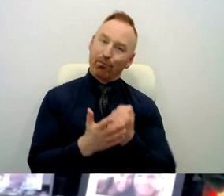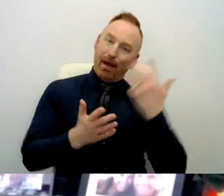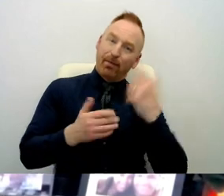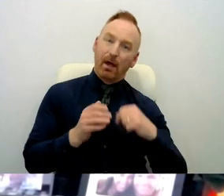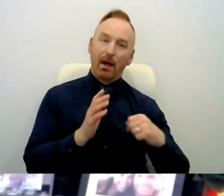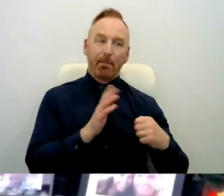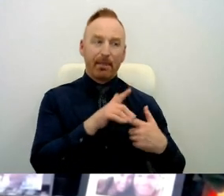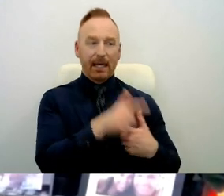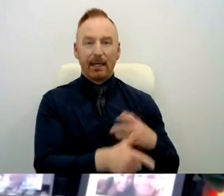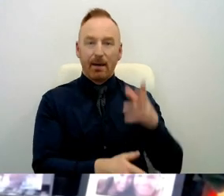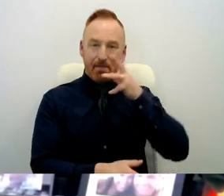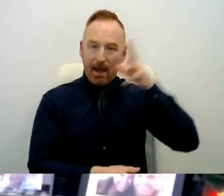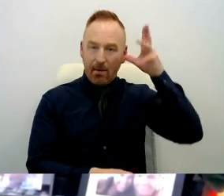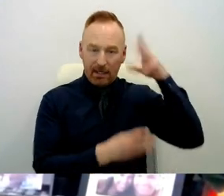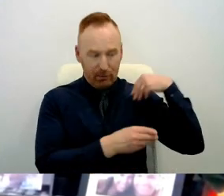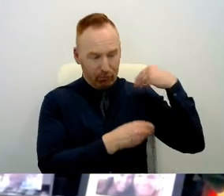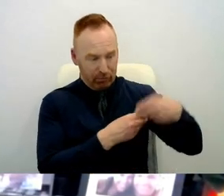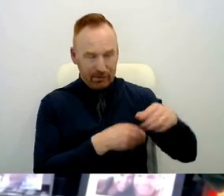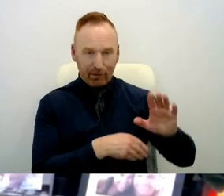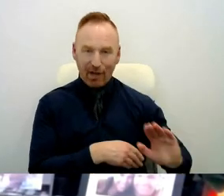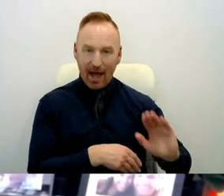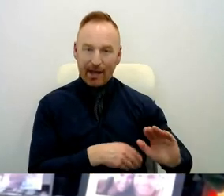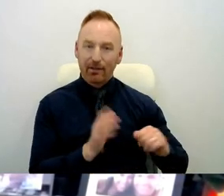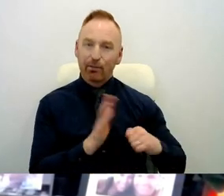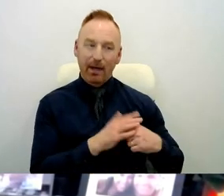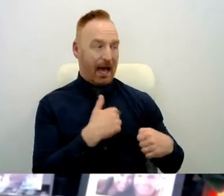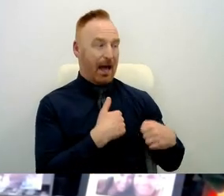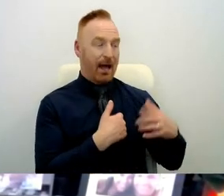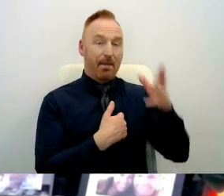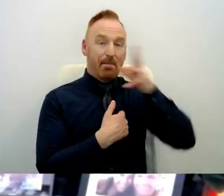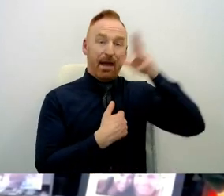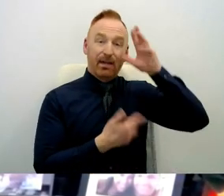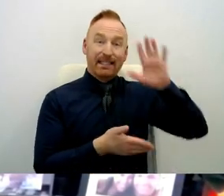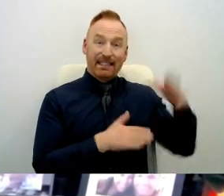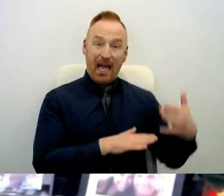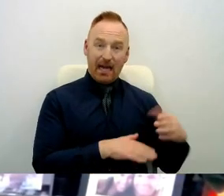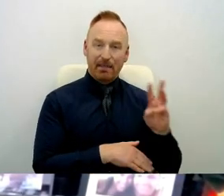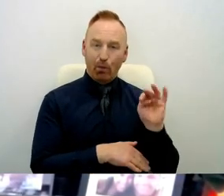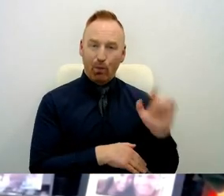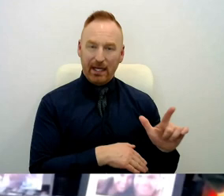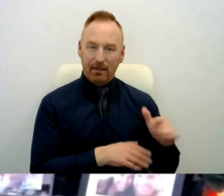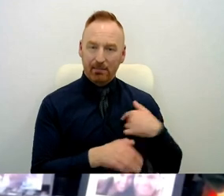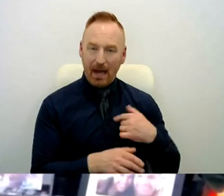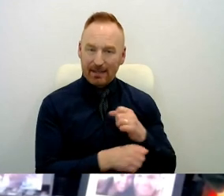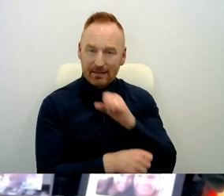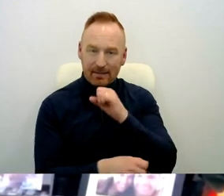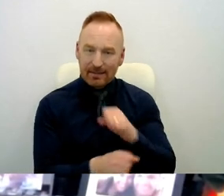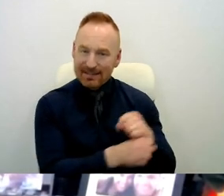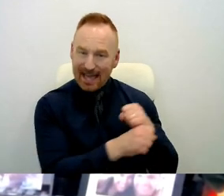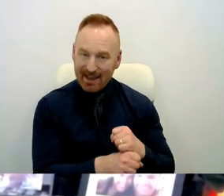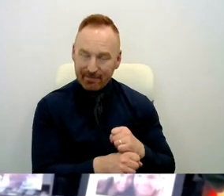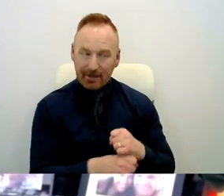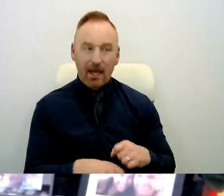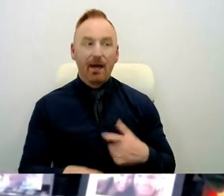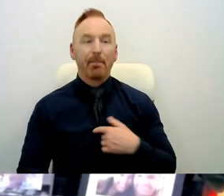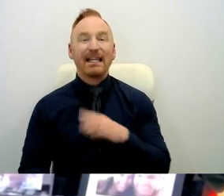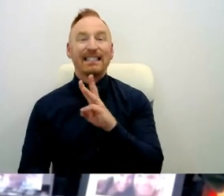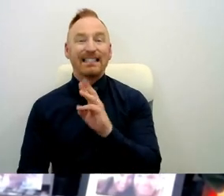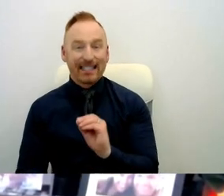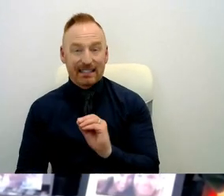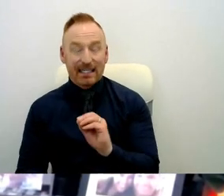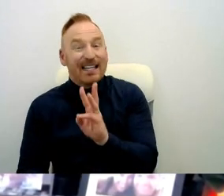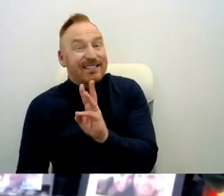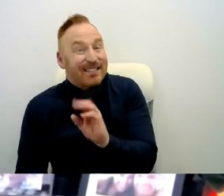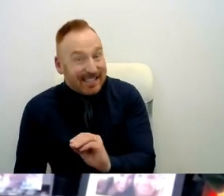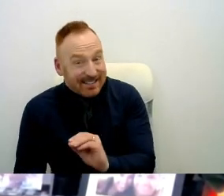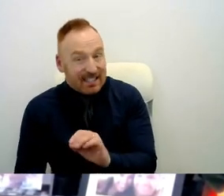because they were passed down from parent to child in wills. According to Afua Cooper, at least 60 of